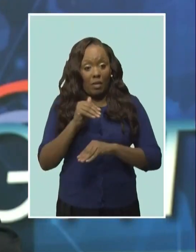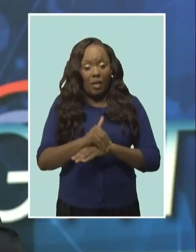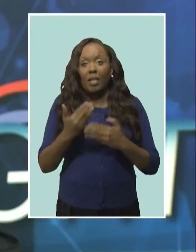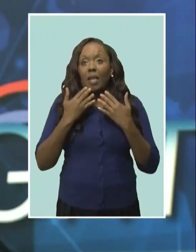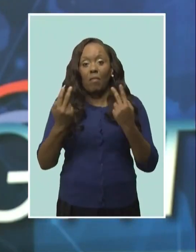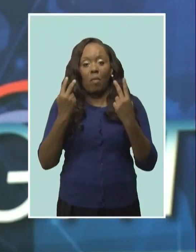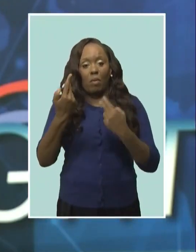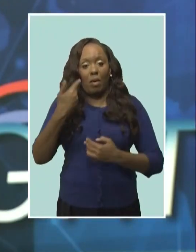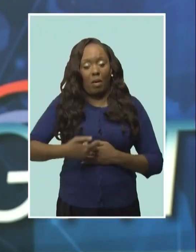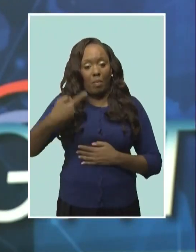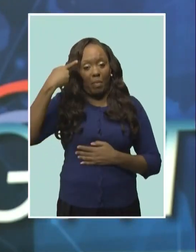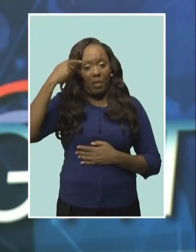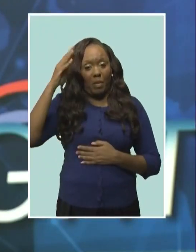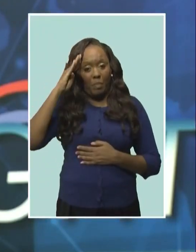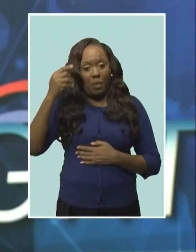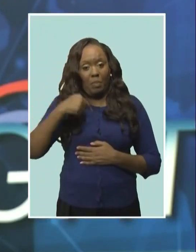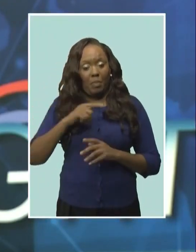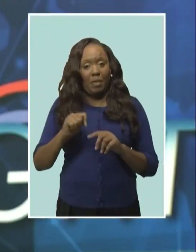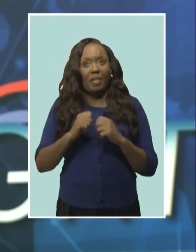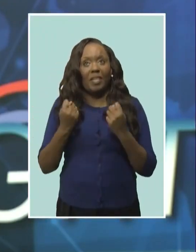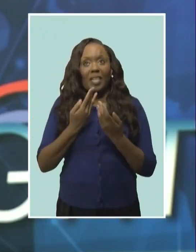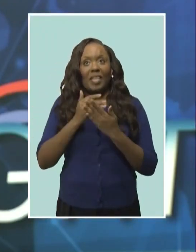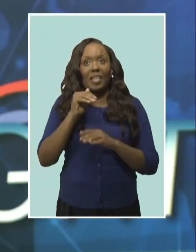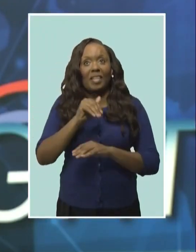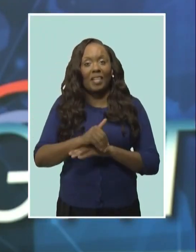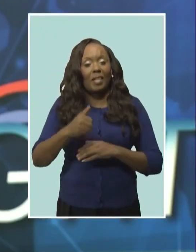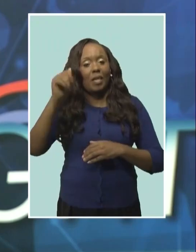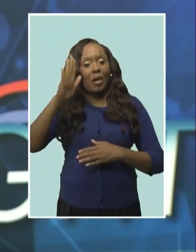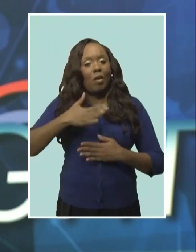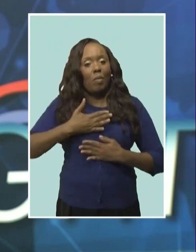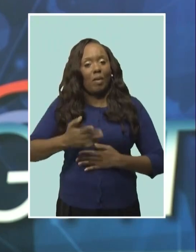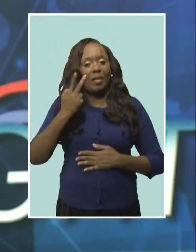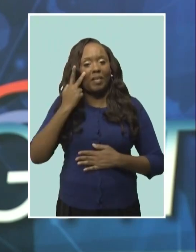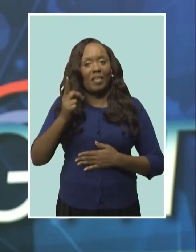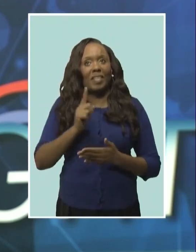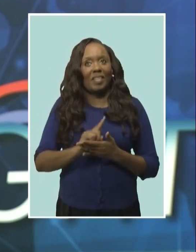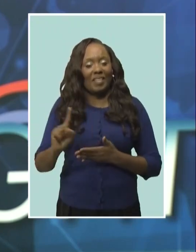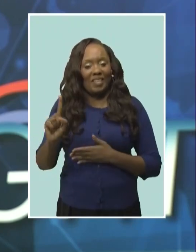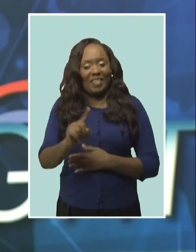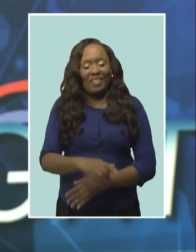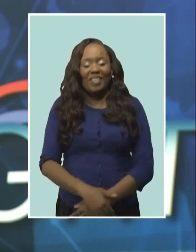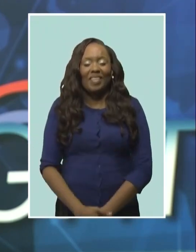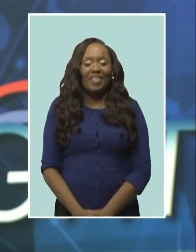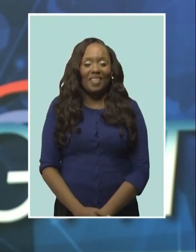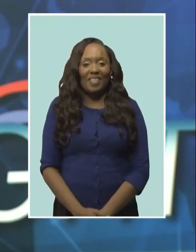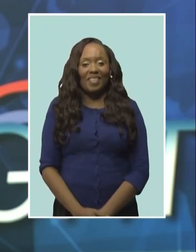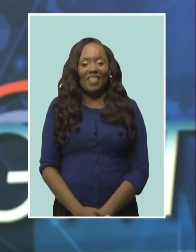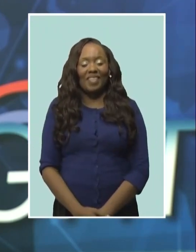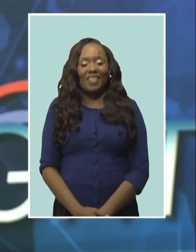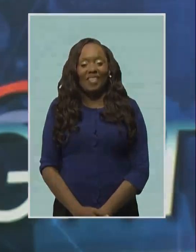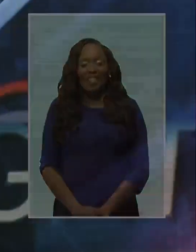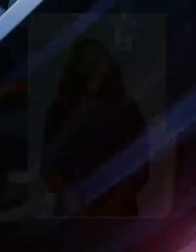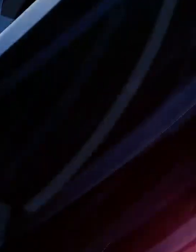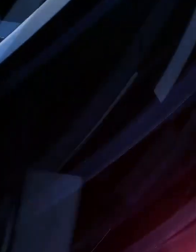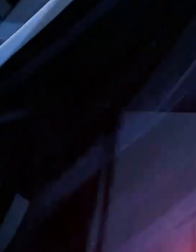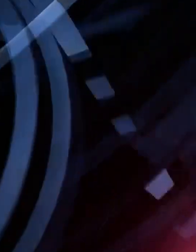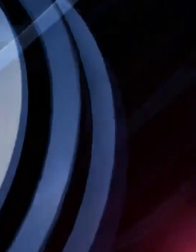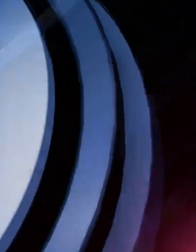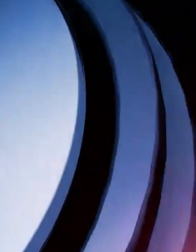with us. I'm Pearson Bowen. For the crew, to all of you, good night. By God's will, we'll see you soon. Good night.